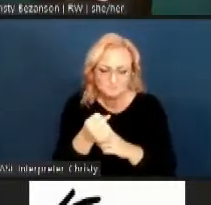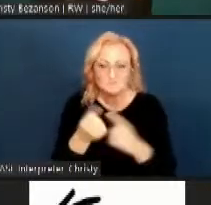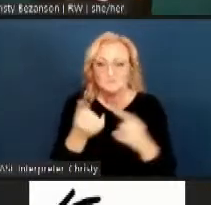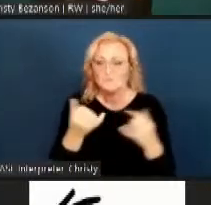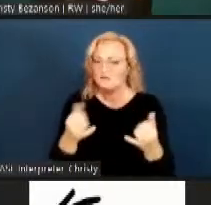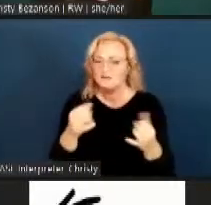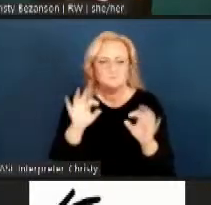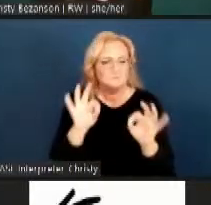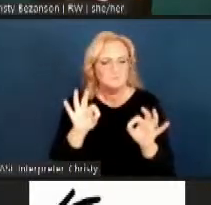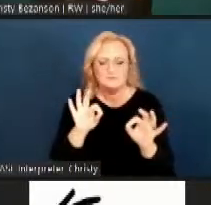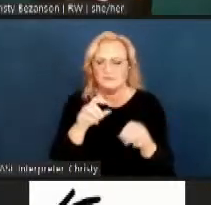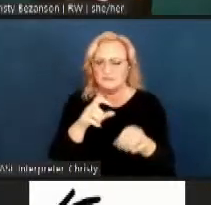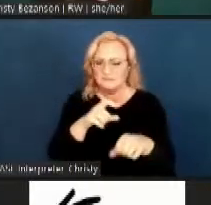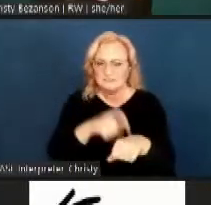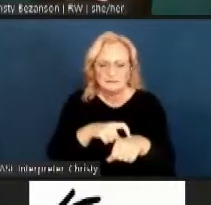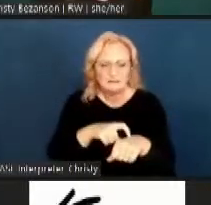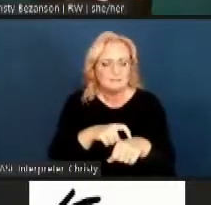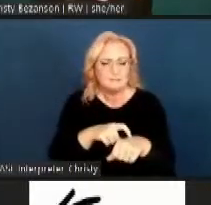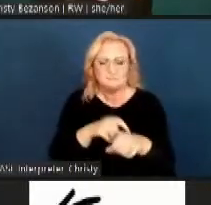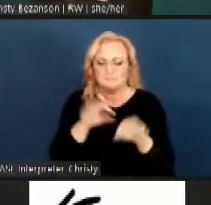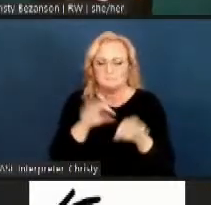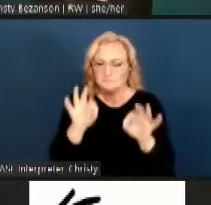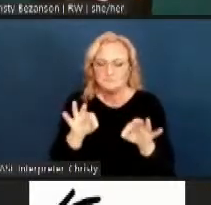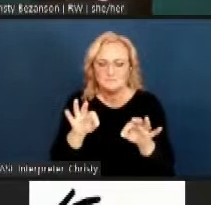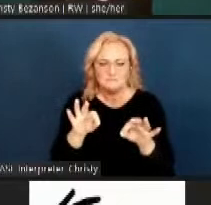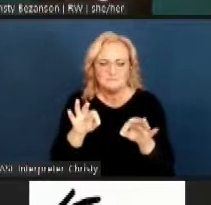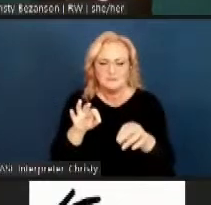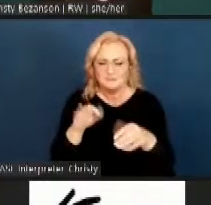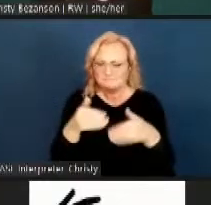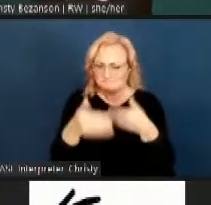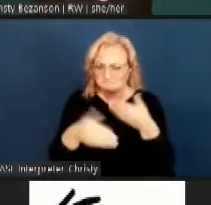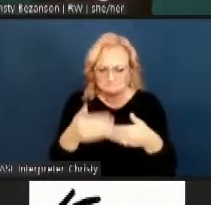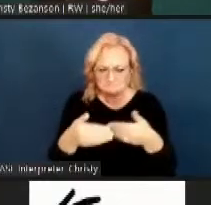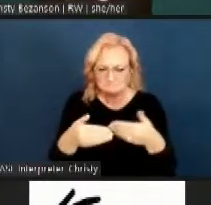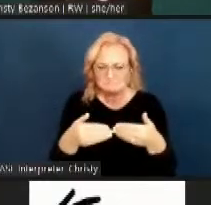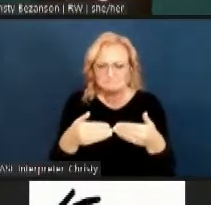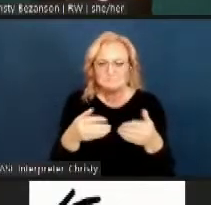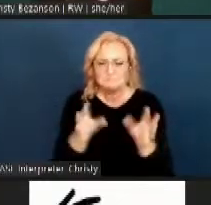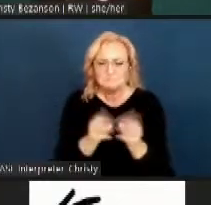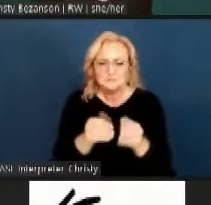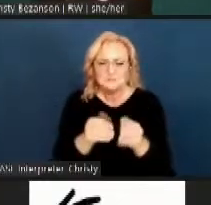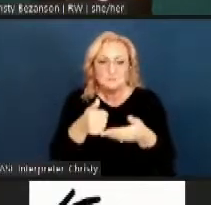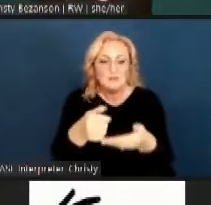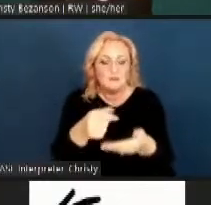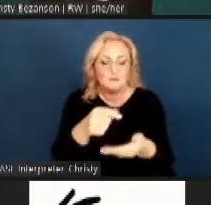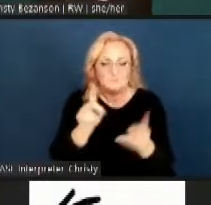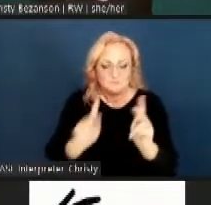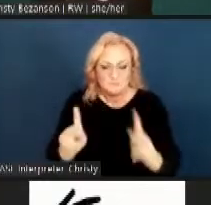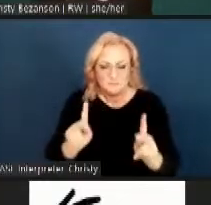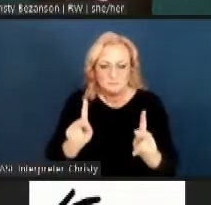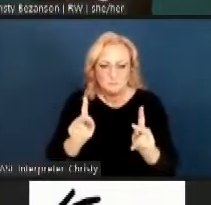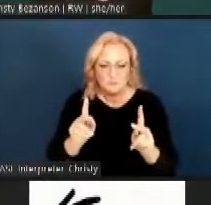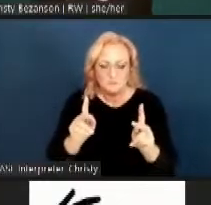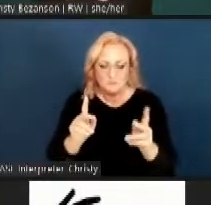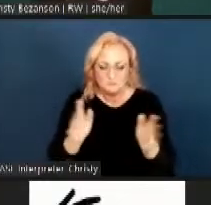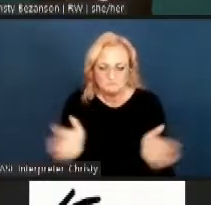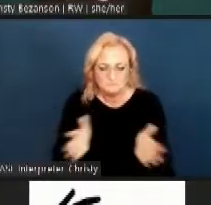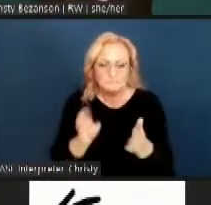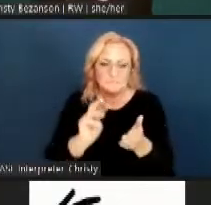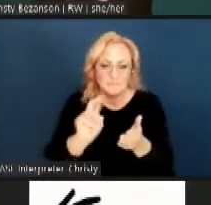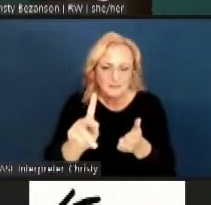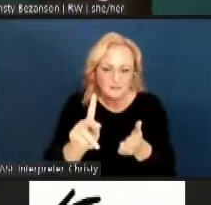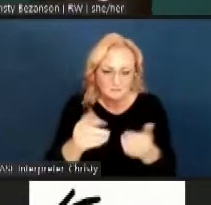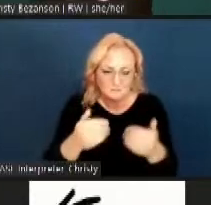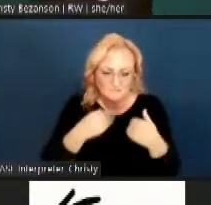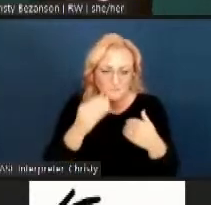time and place to really move the needle on getting people back on their feet. So I'm looking forward to it. I'm not